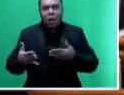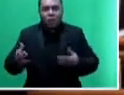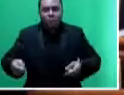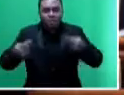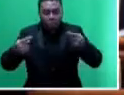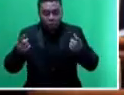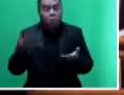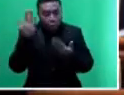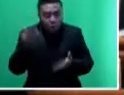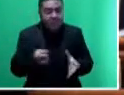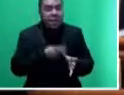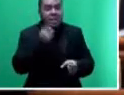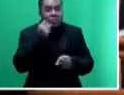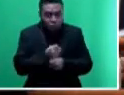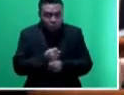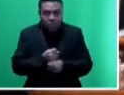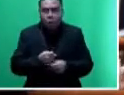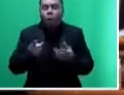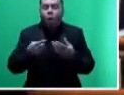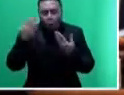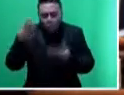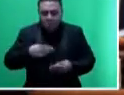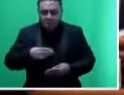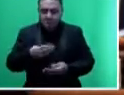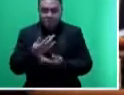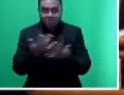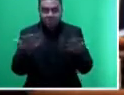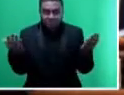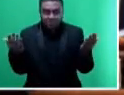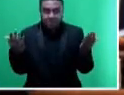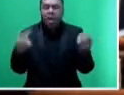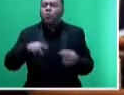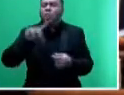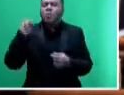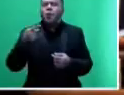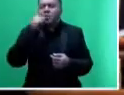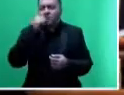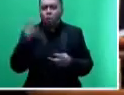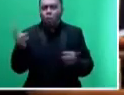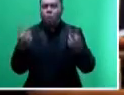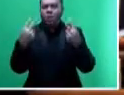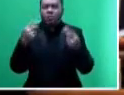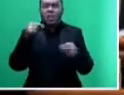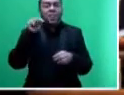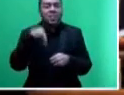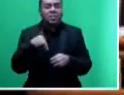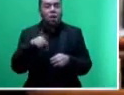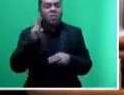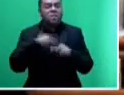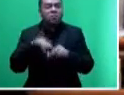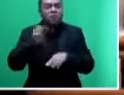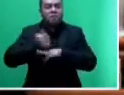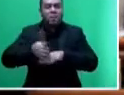General, Honourable Cabinet colleagues, Honourable members, and to the thousands of Fijians watching this on the Fijian Government Facebook